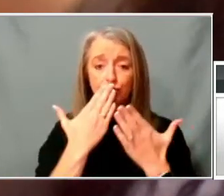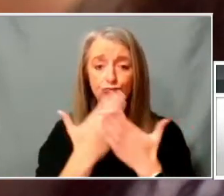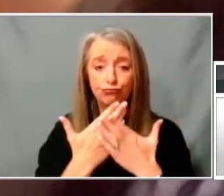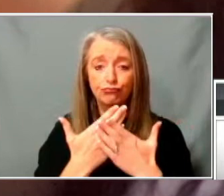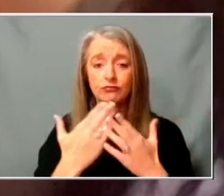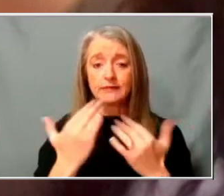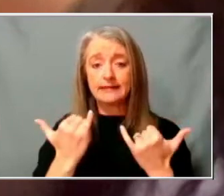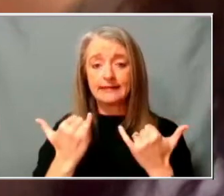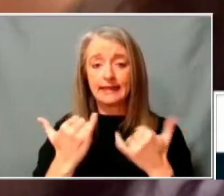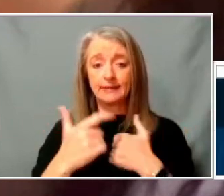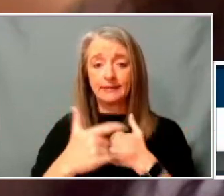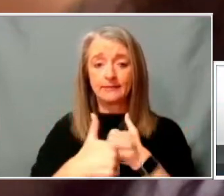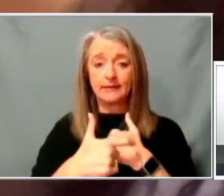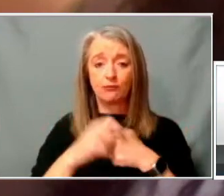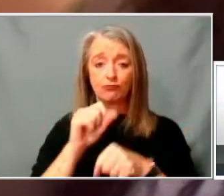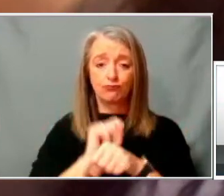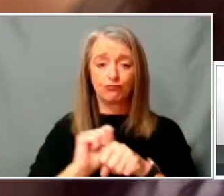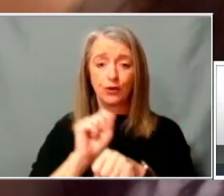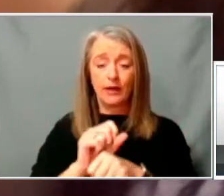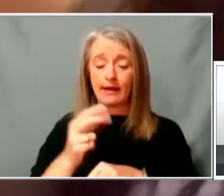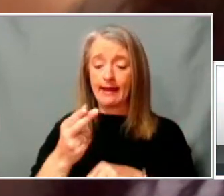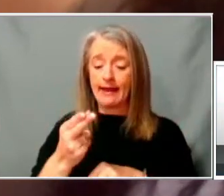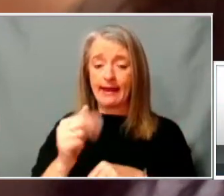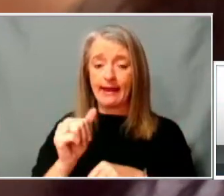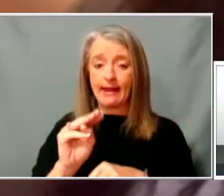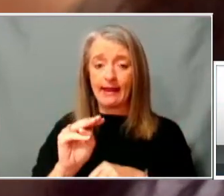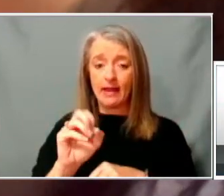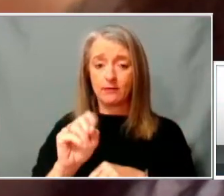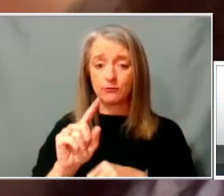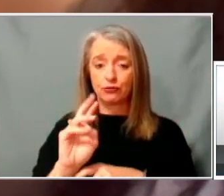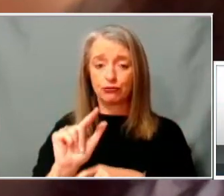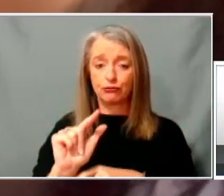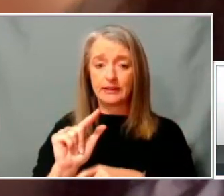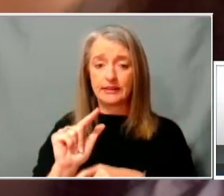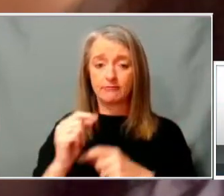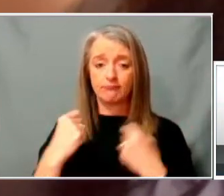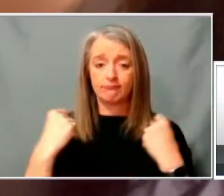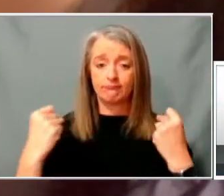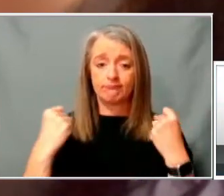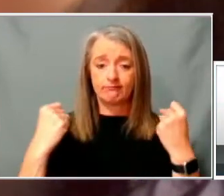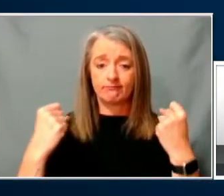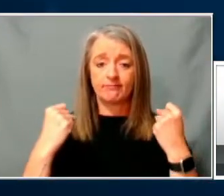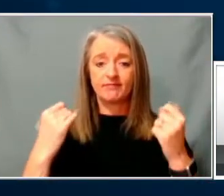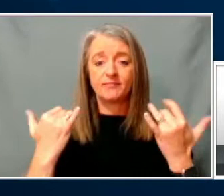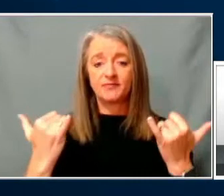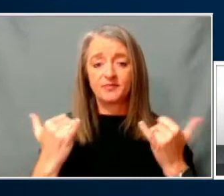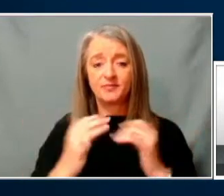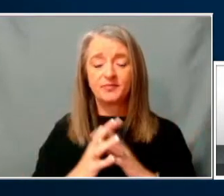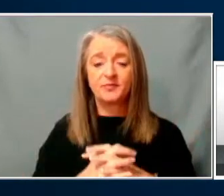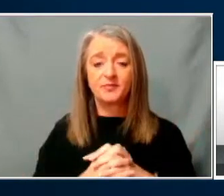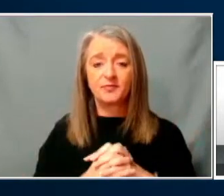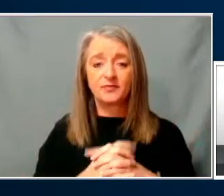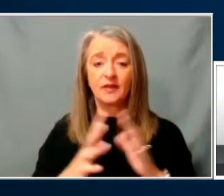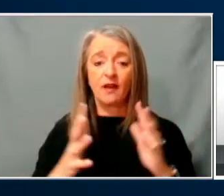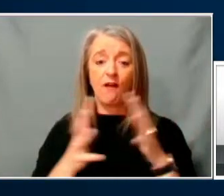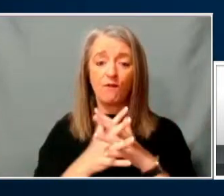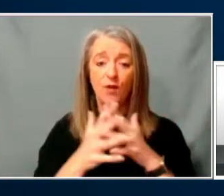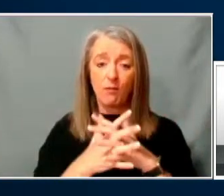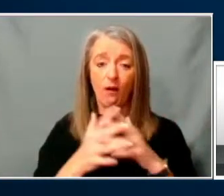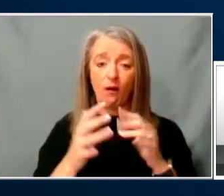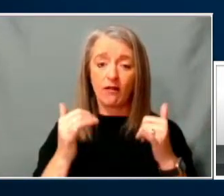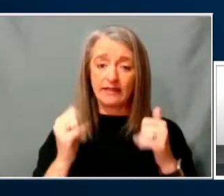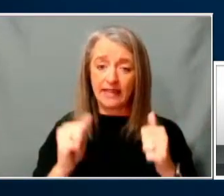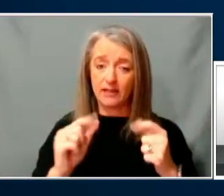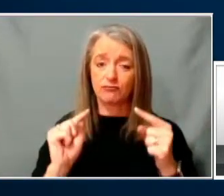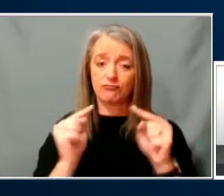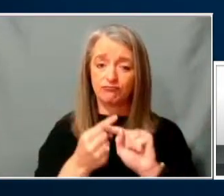good. So now it's just working on this hamstring now. Yeah, I mean, football just takes a toll, and that's why we're so glad